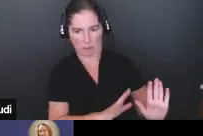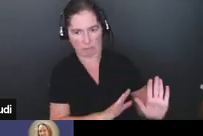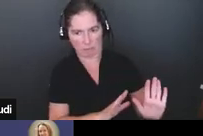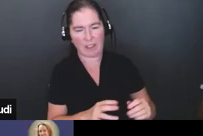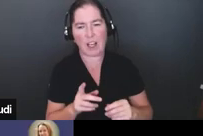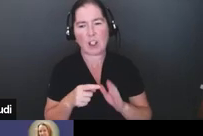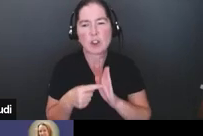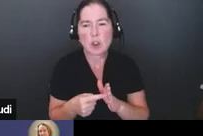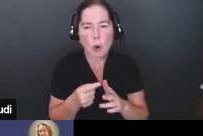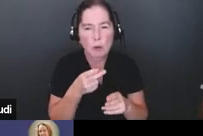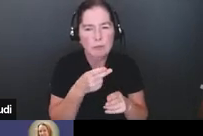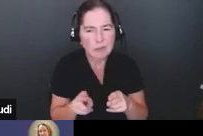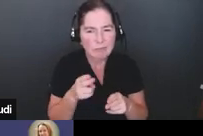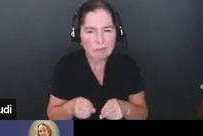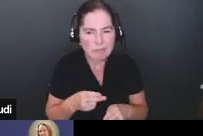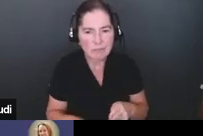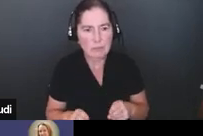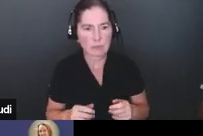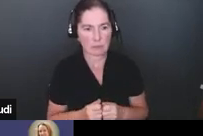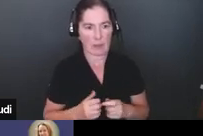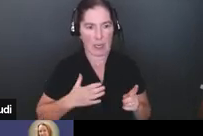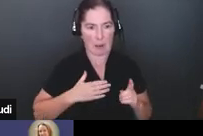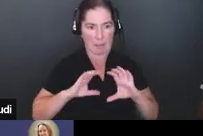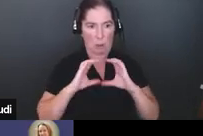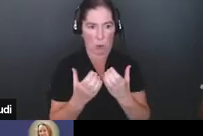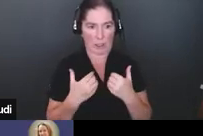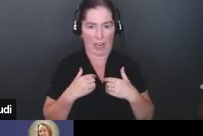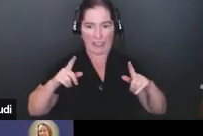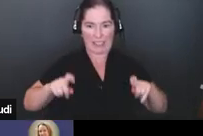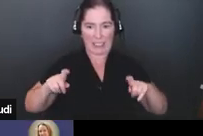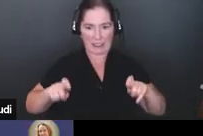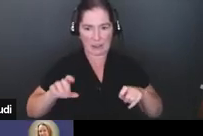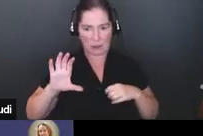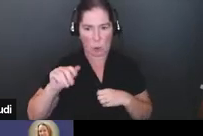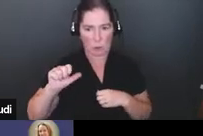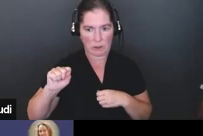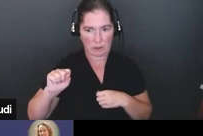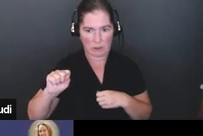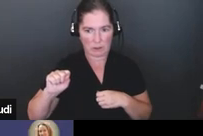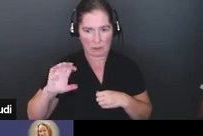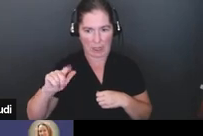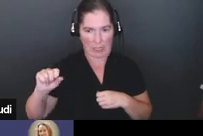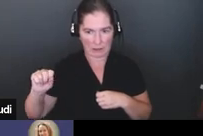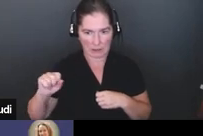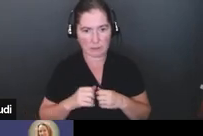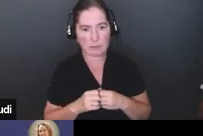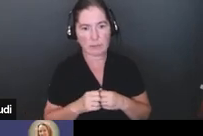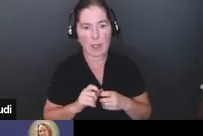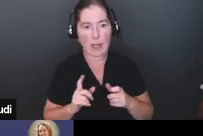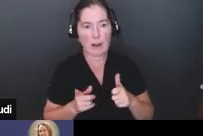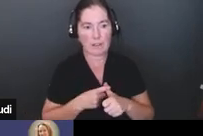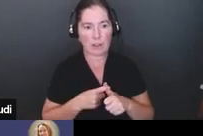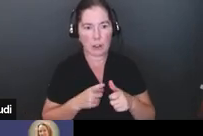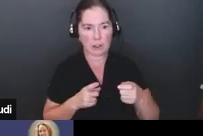you a couple pieces. Inside my course, I have a test course here. Of course, I have my first channel. My